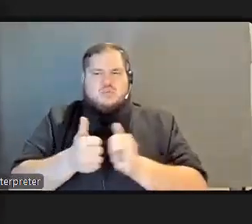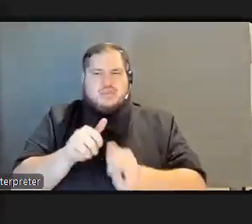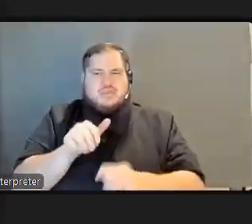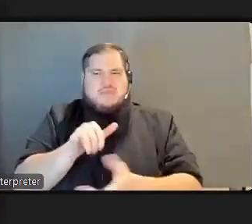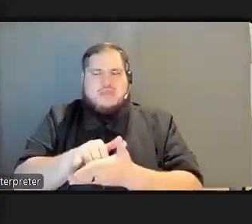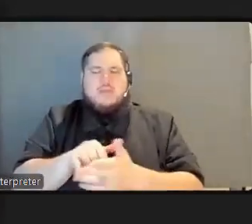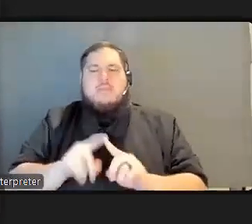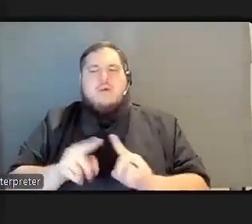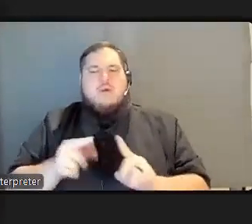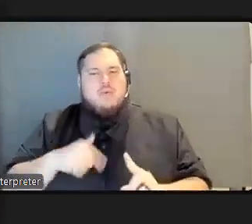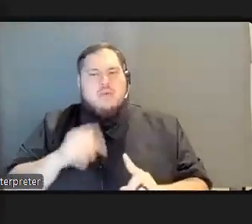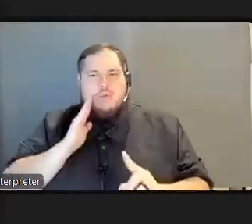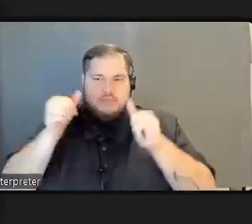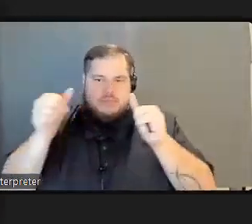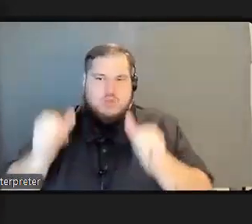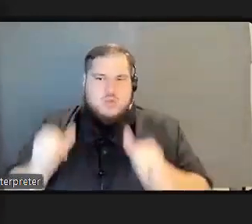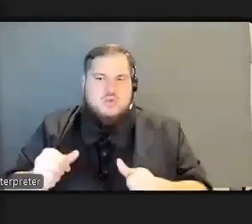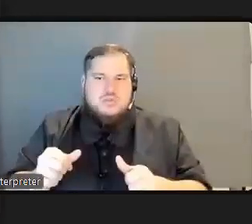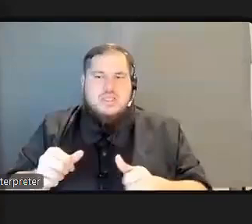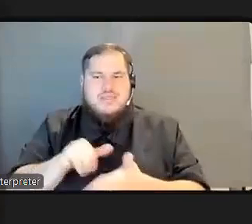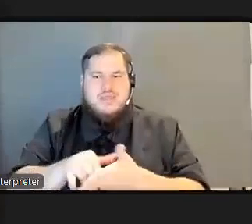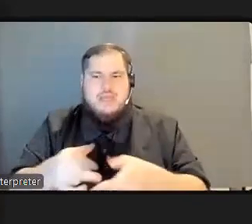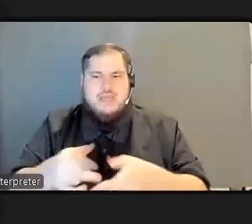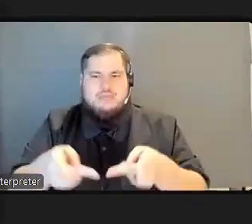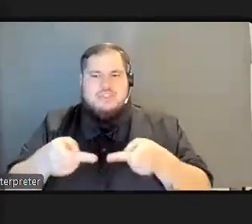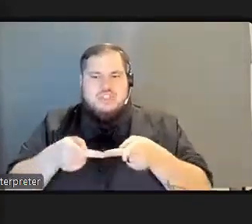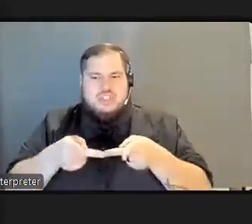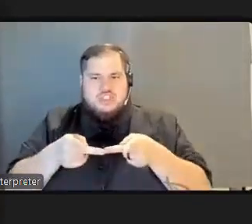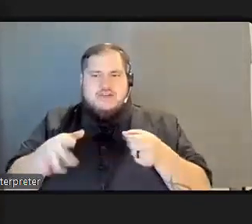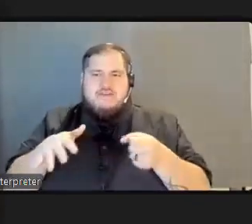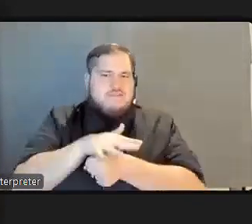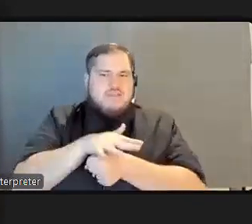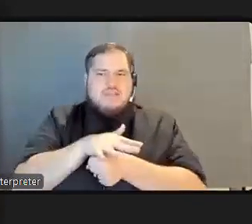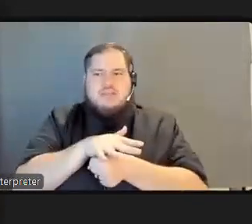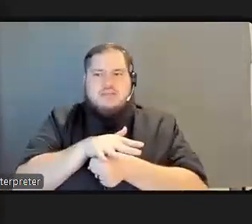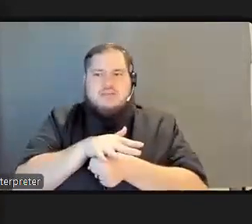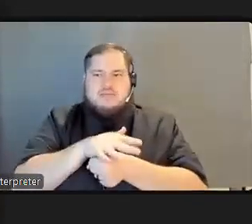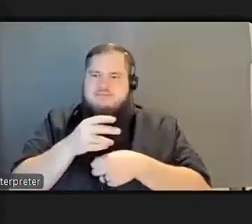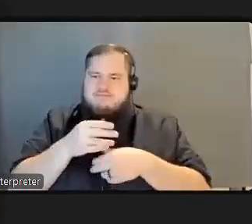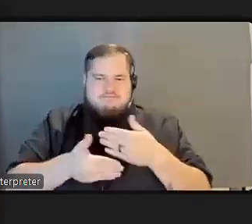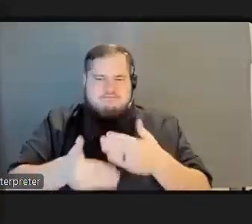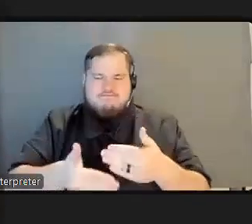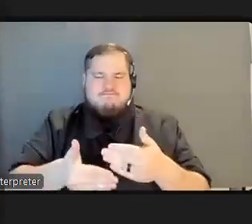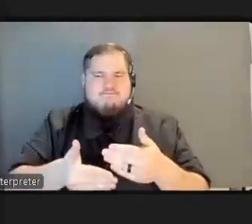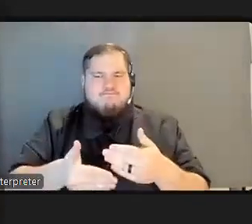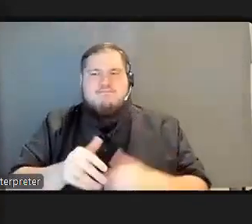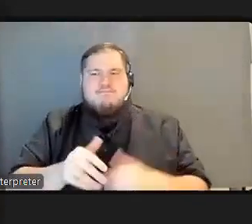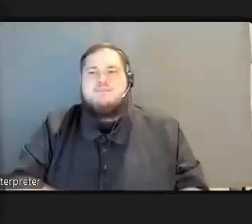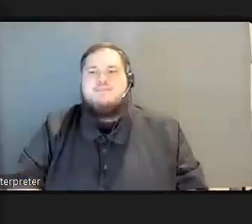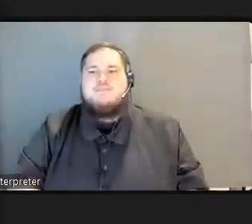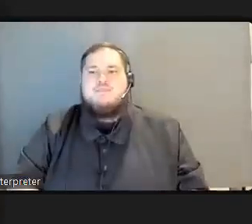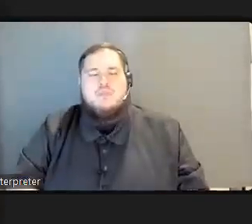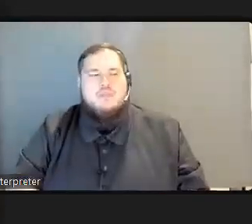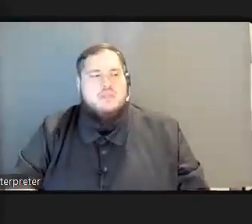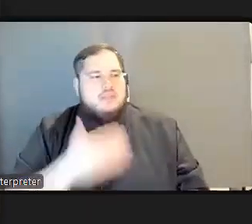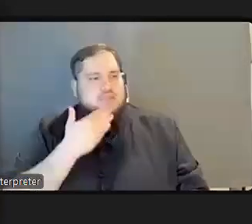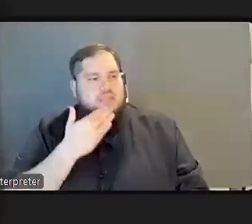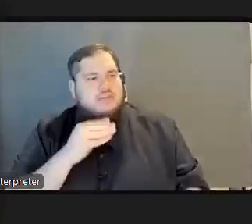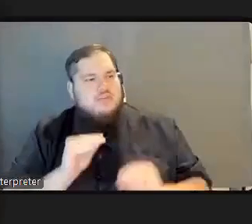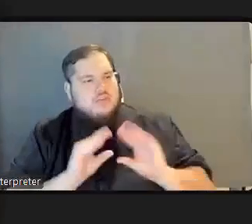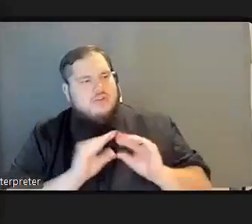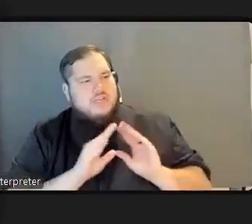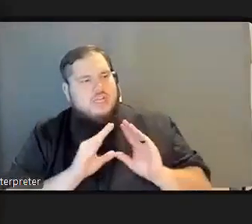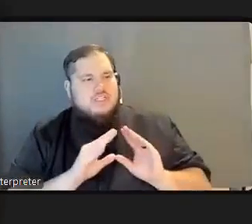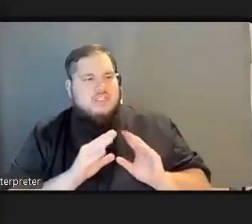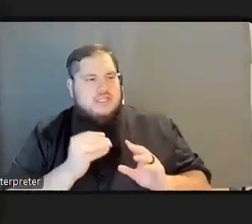will be posting that position and filling it as quickly as we can. Okay, thank you for the clarification and transparency. I appreciate it. And so